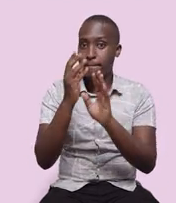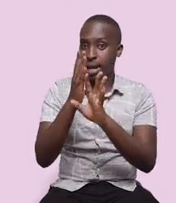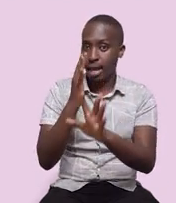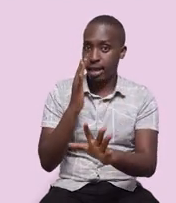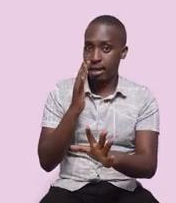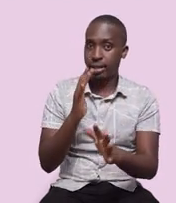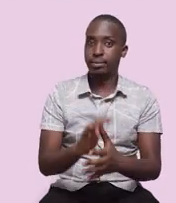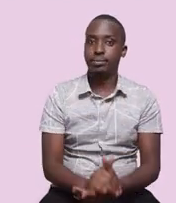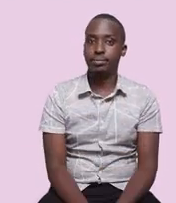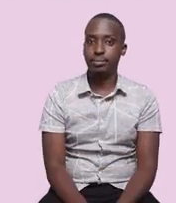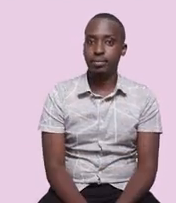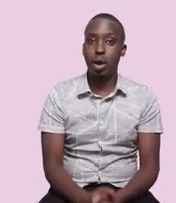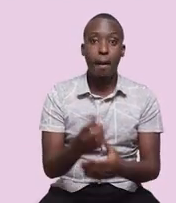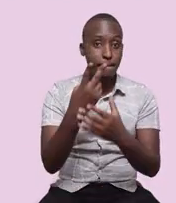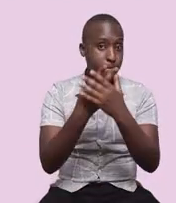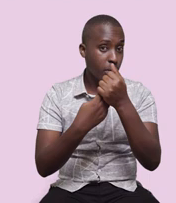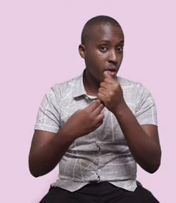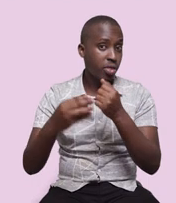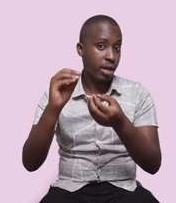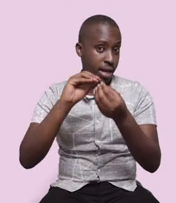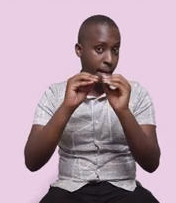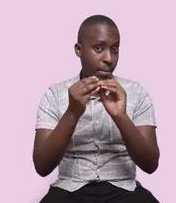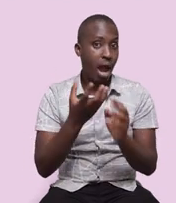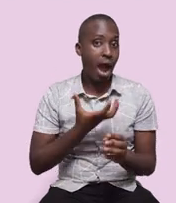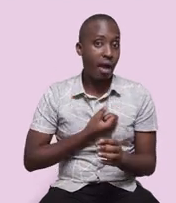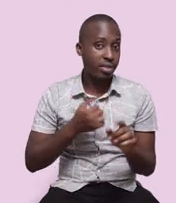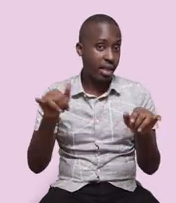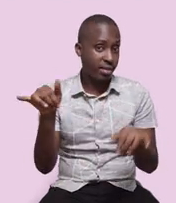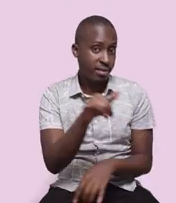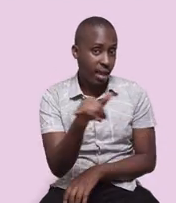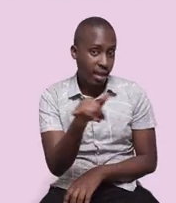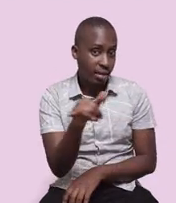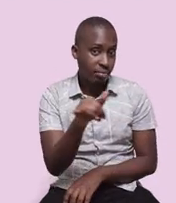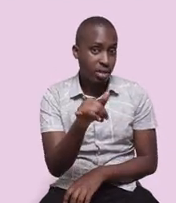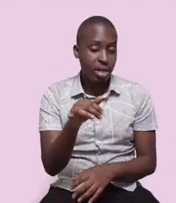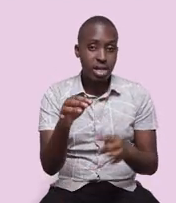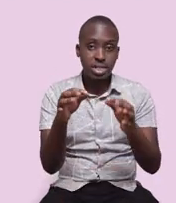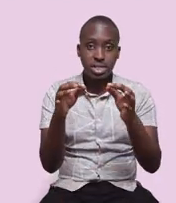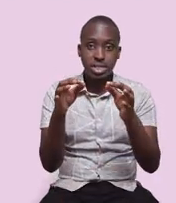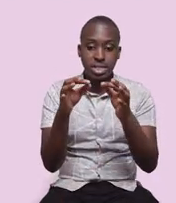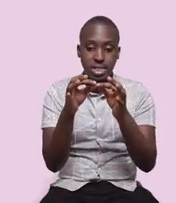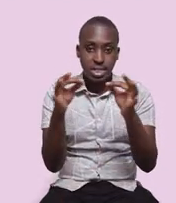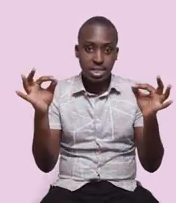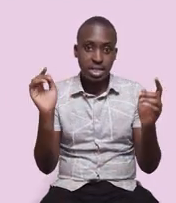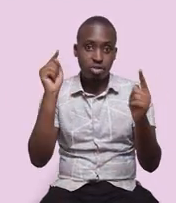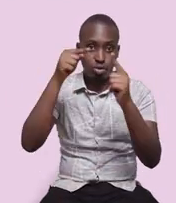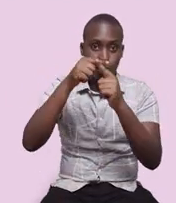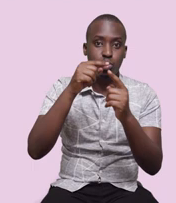line, both numbers have the same distance to zero.